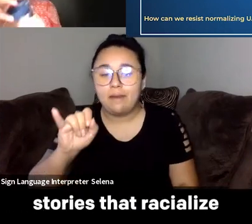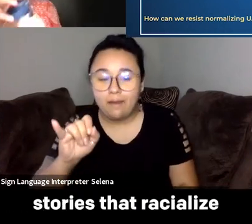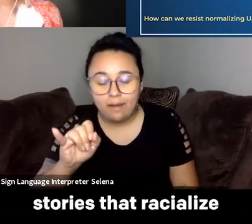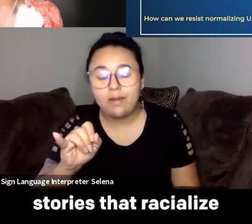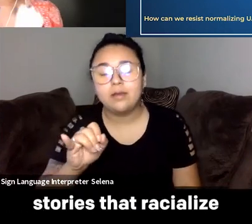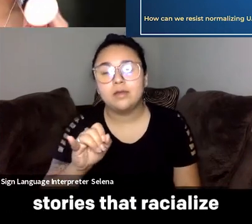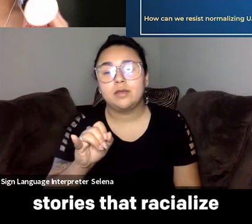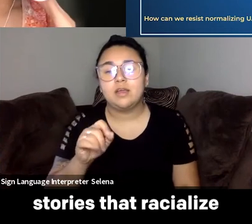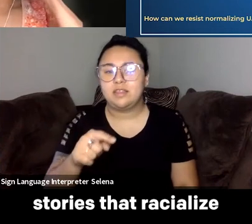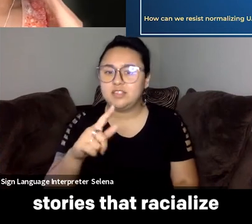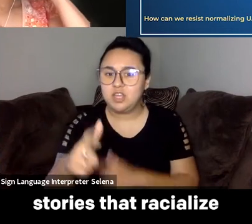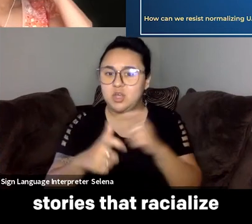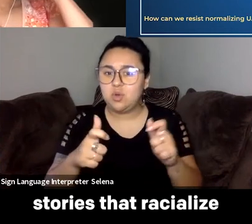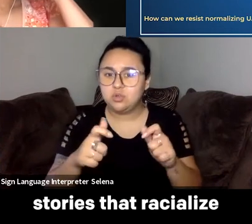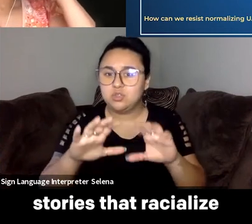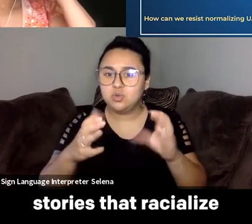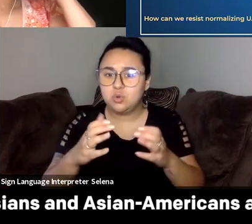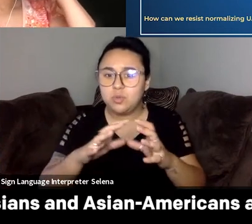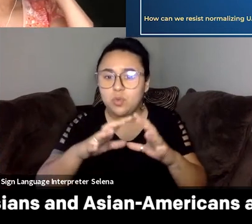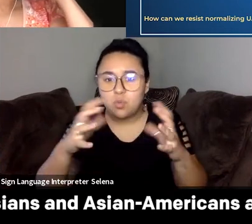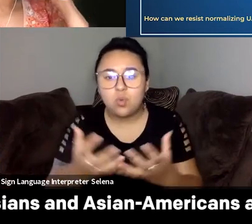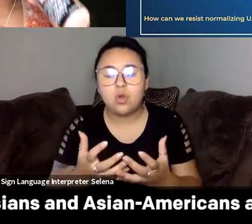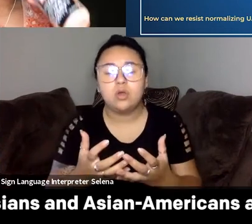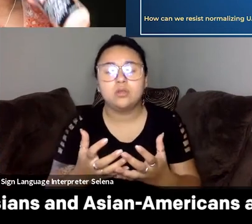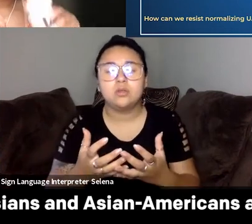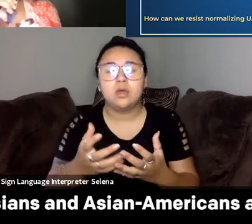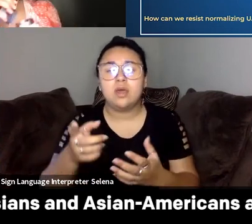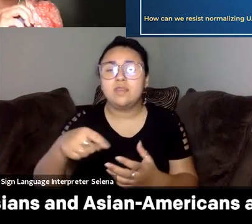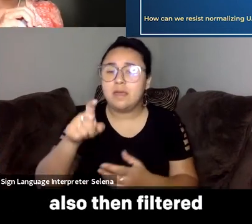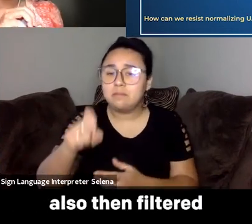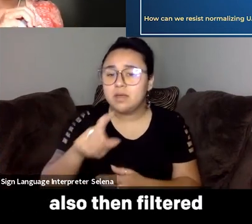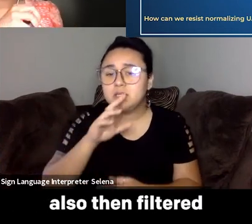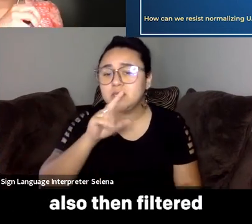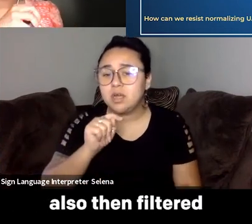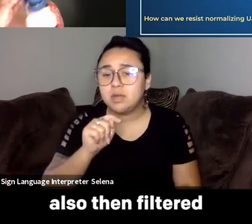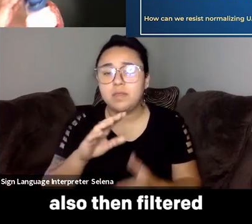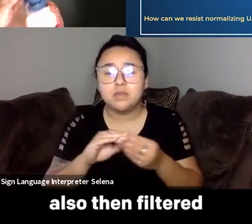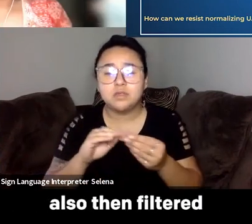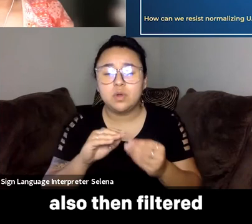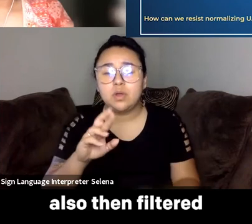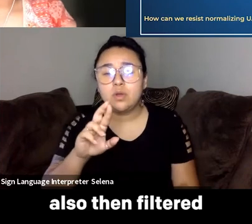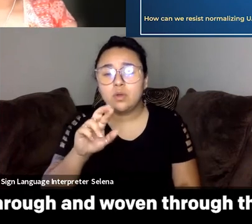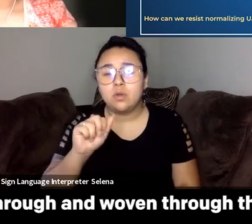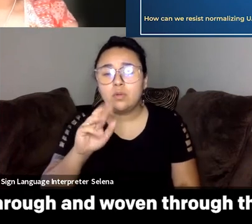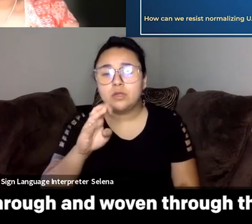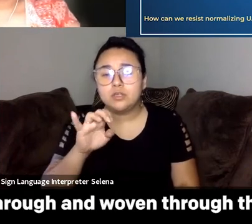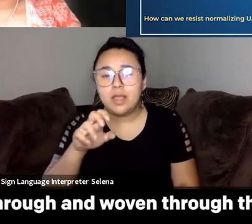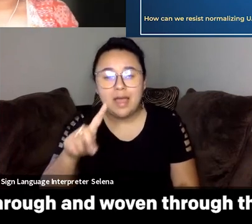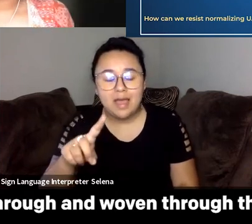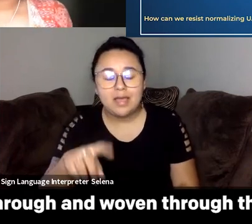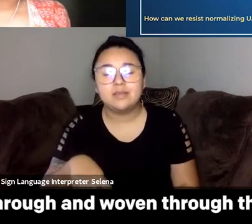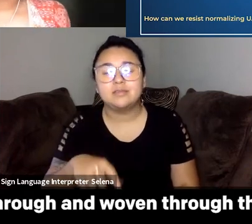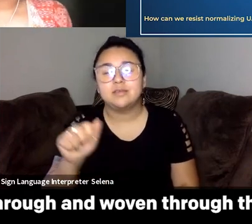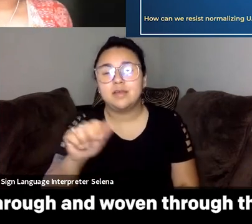how the stories that racialize Asians and Asian Americans are also then filtered through and